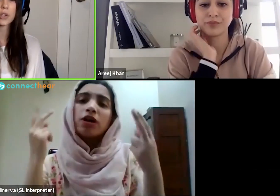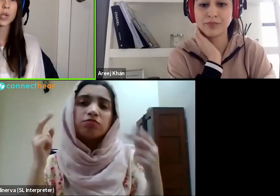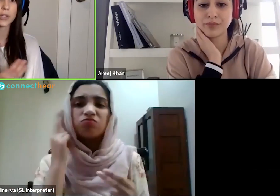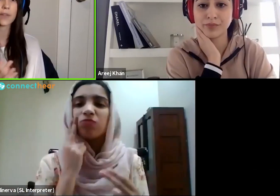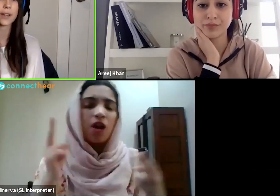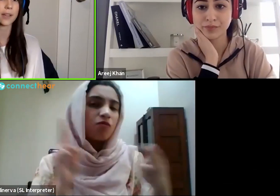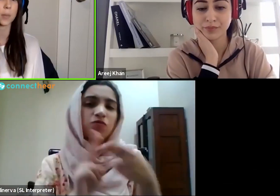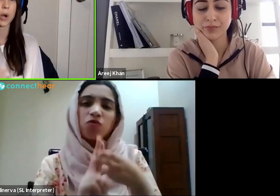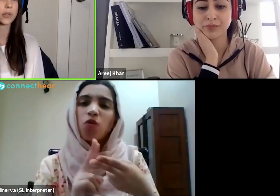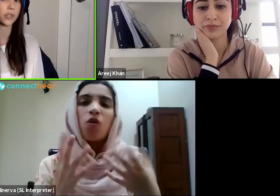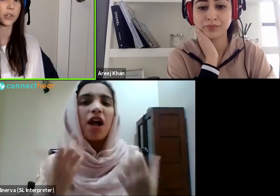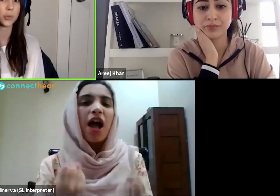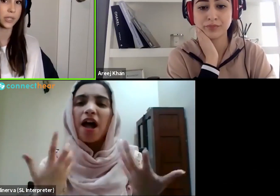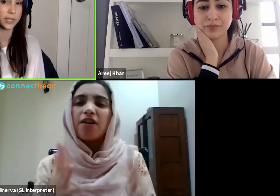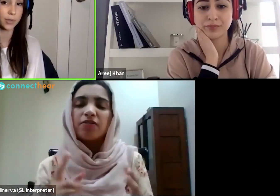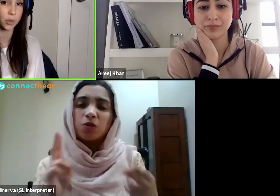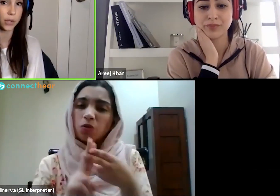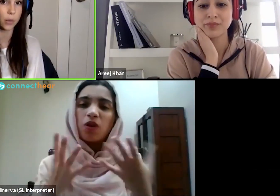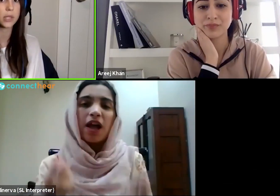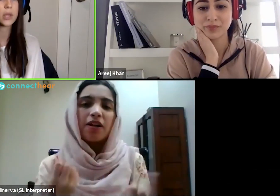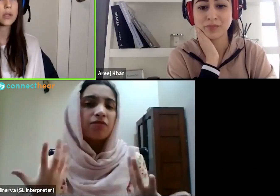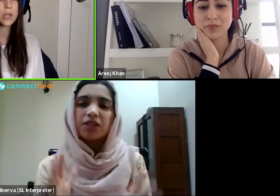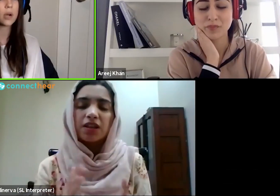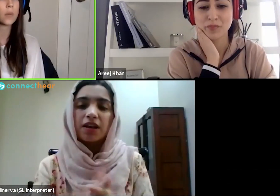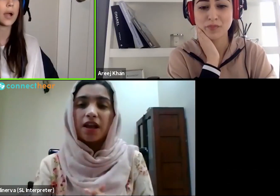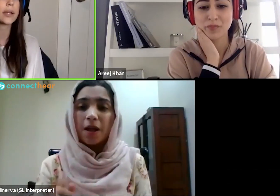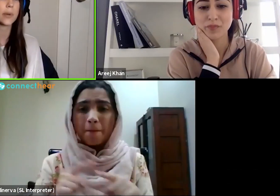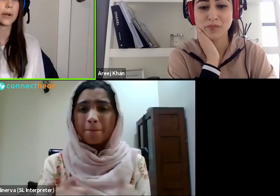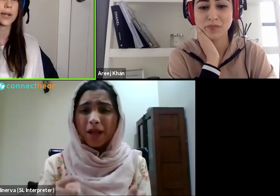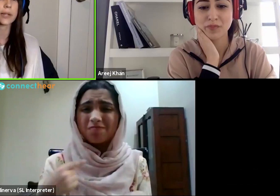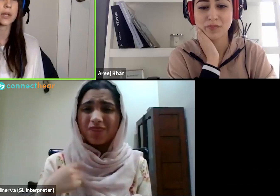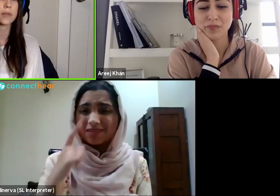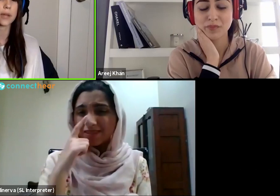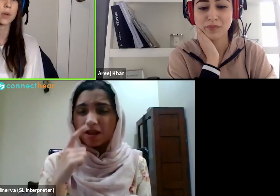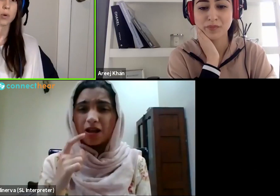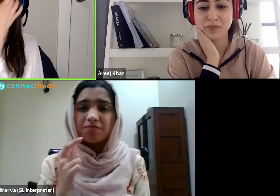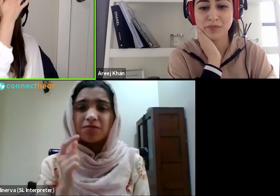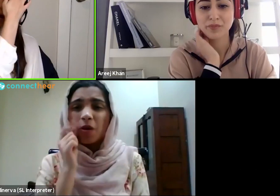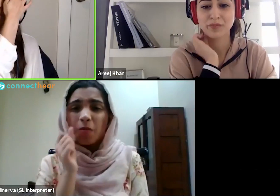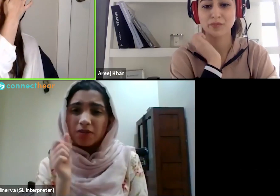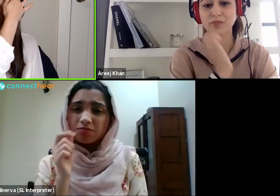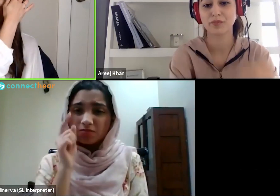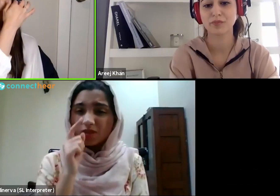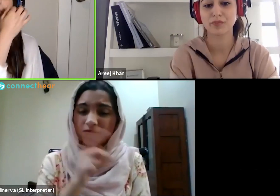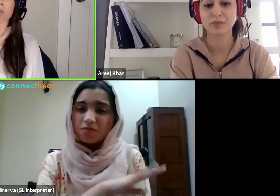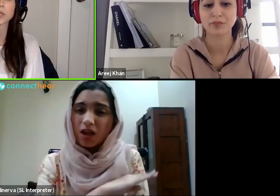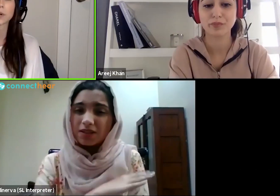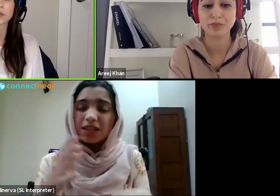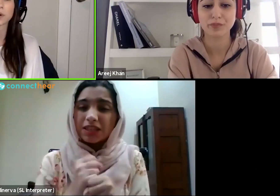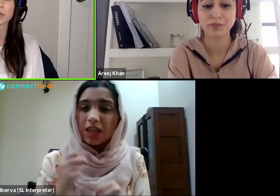I knew who were deaf, except for my brother and sister who went to the same school as I was. So my experience of deaf culture growing up were